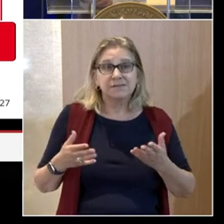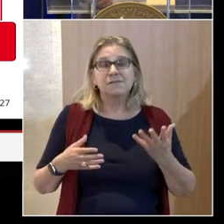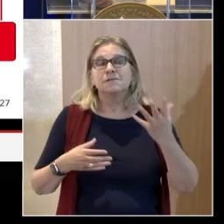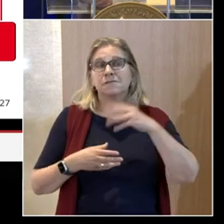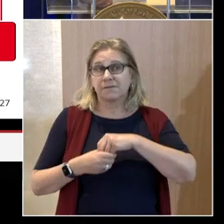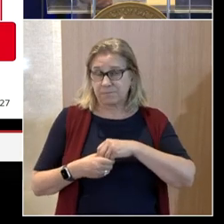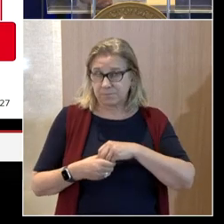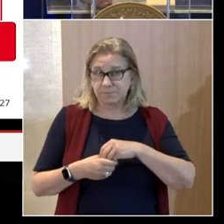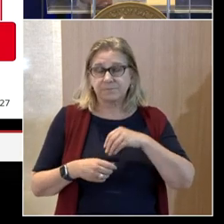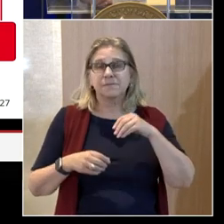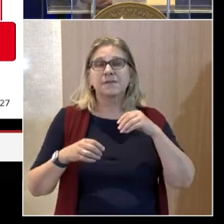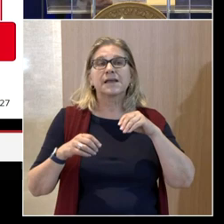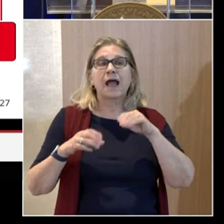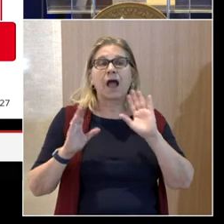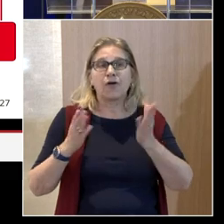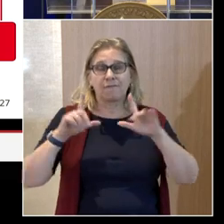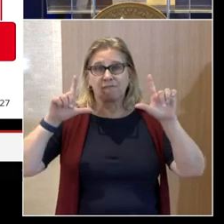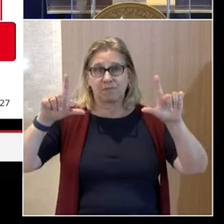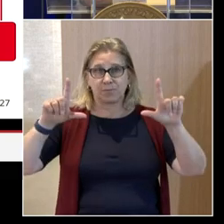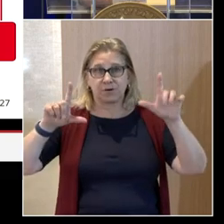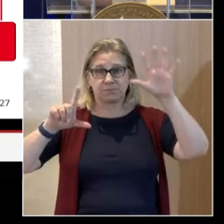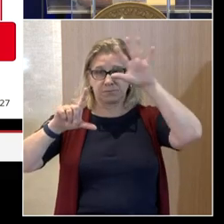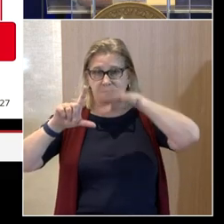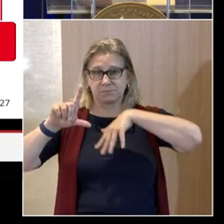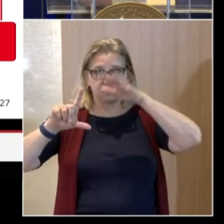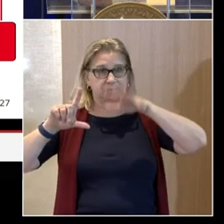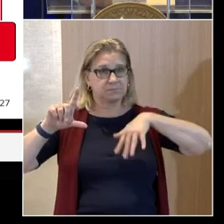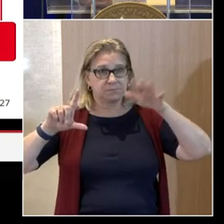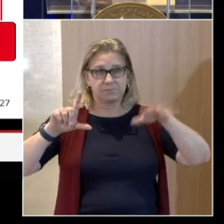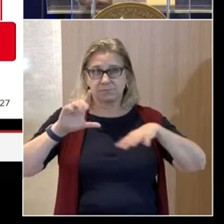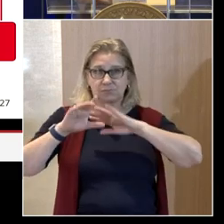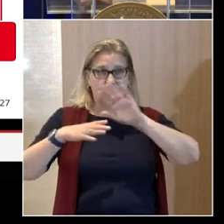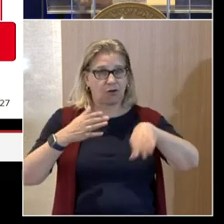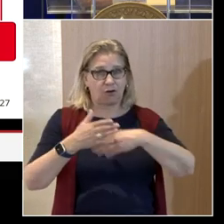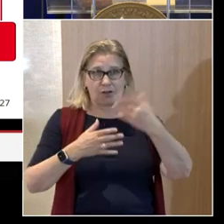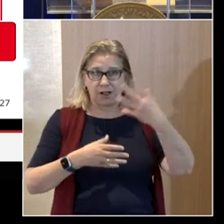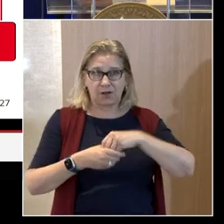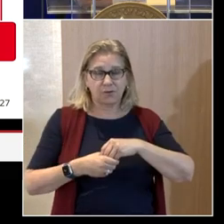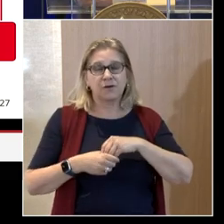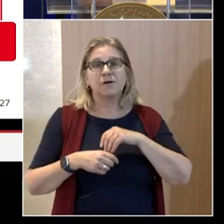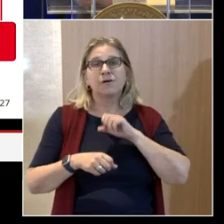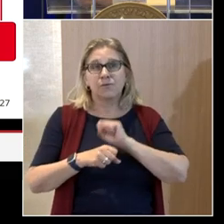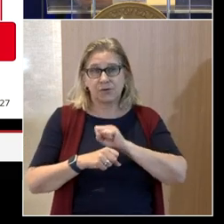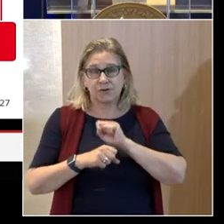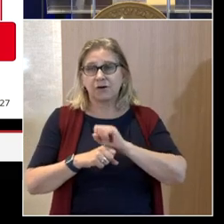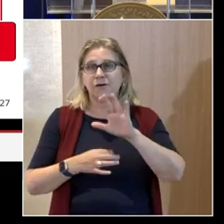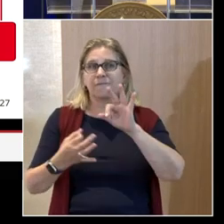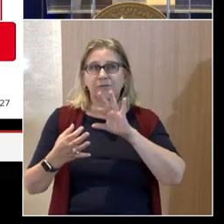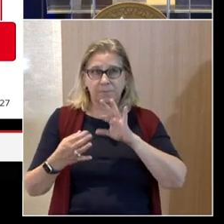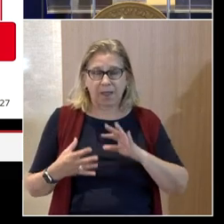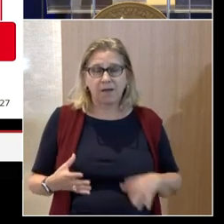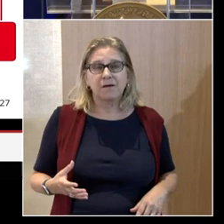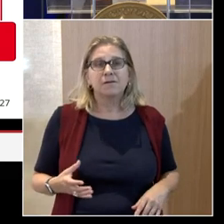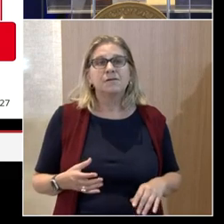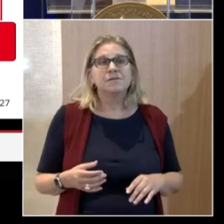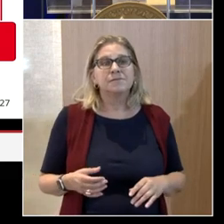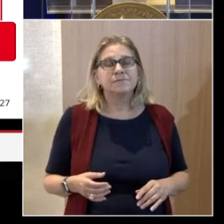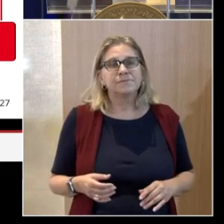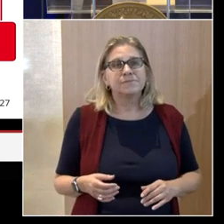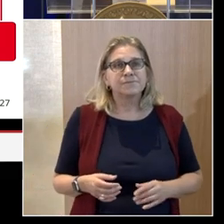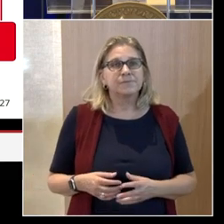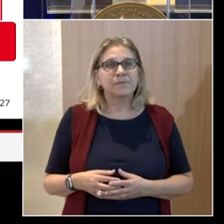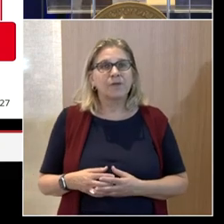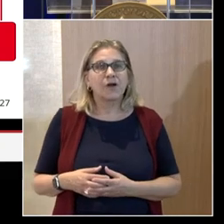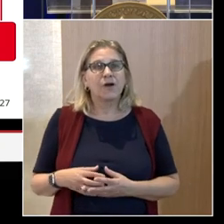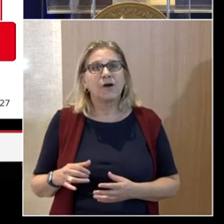and take your survey feedback and your verbal feedback into account as we forecast, you know, what does it mean if we don't do anything? Or